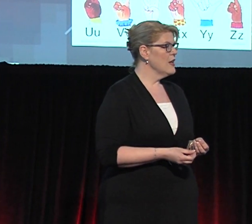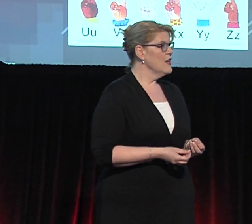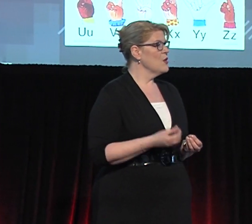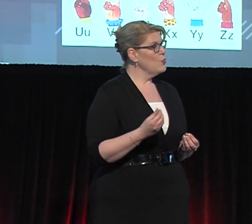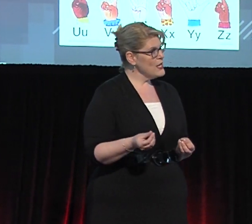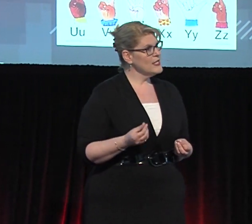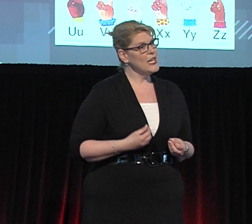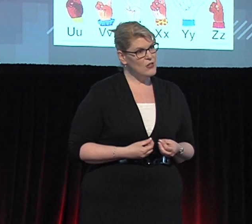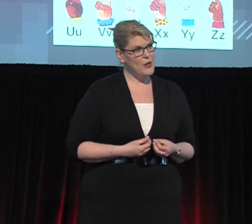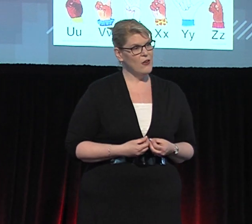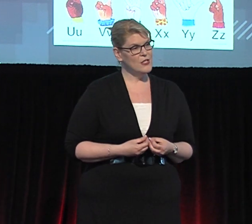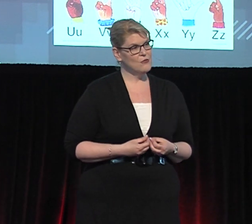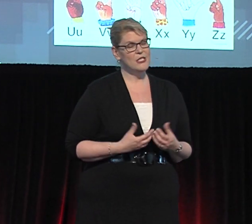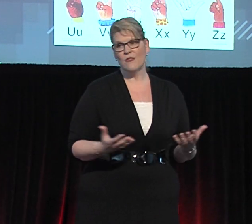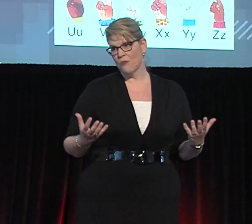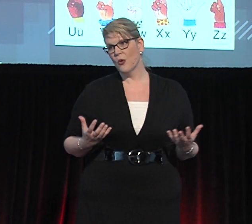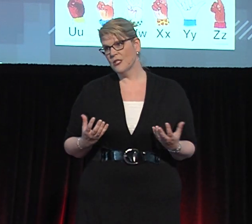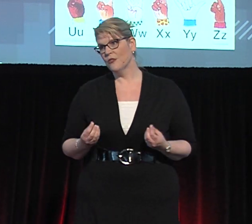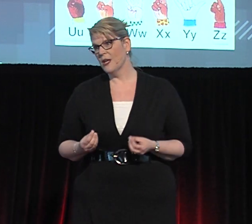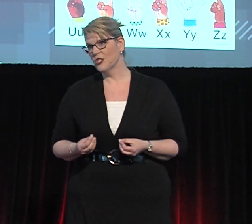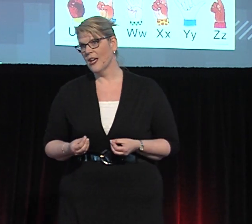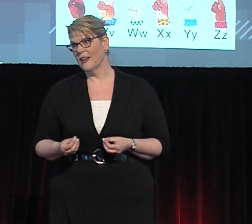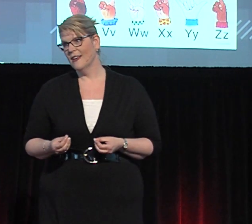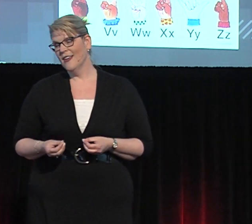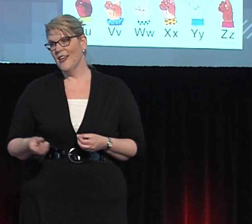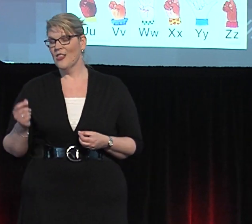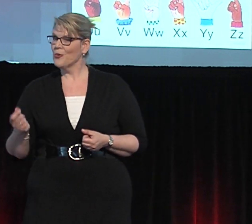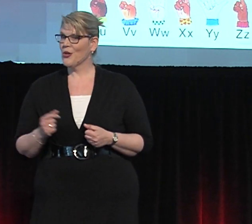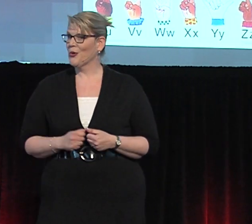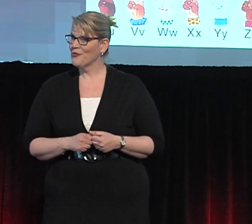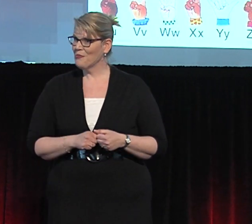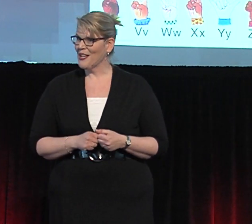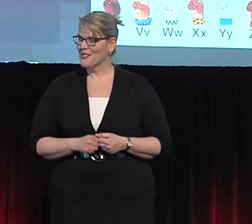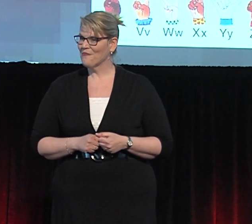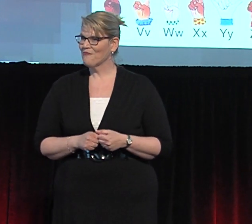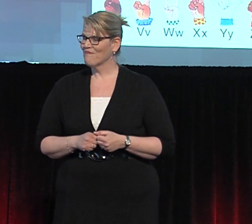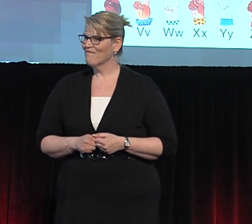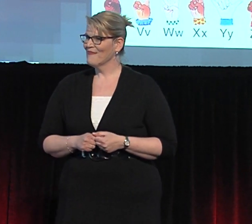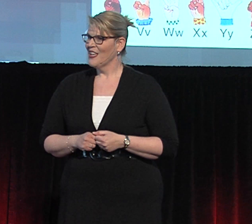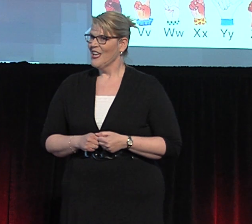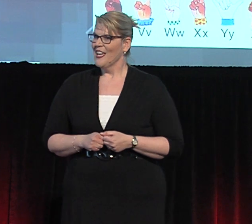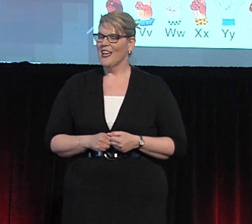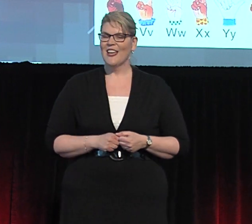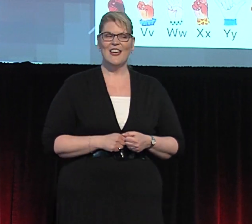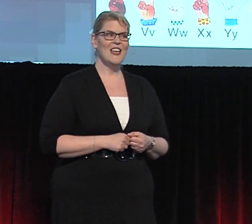option that we as hearing parents received the most information on, and that was cochlear implants.